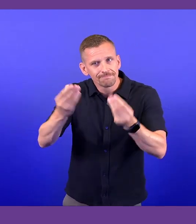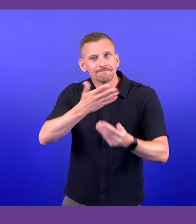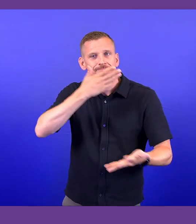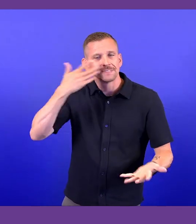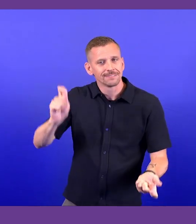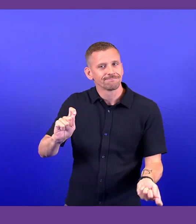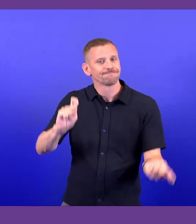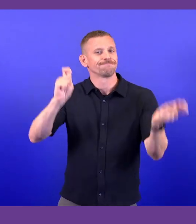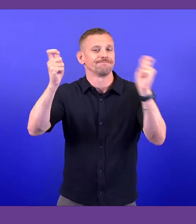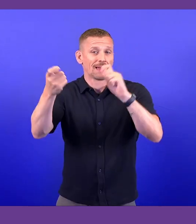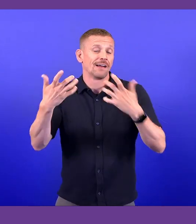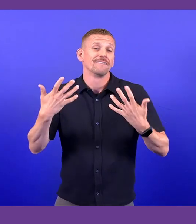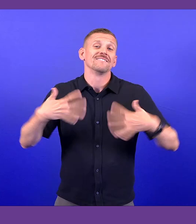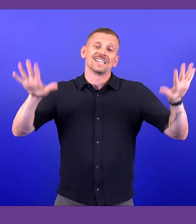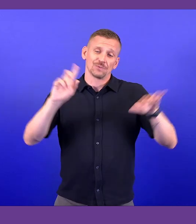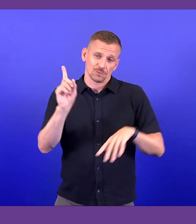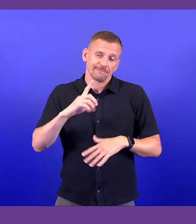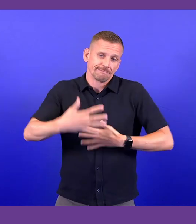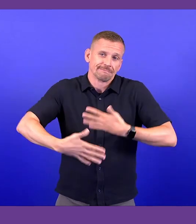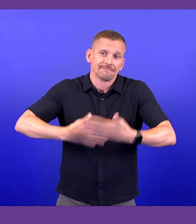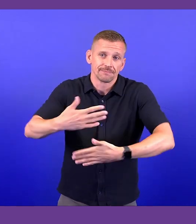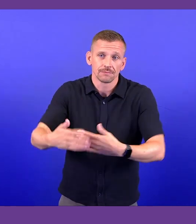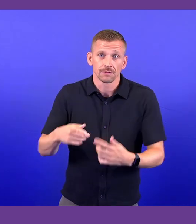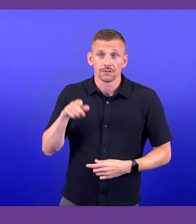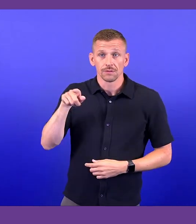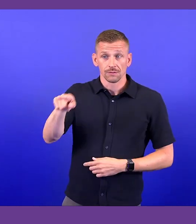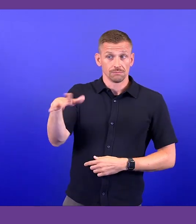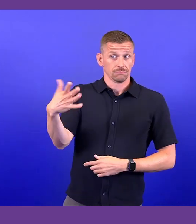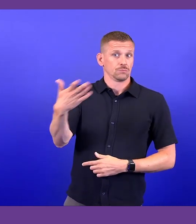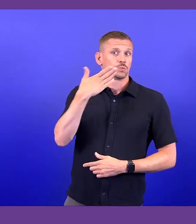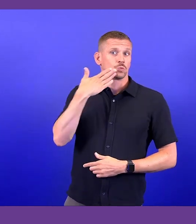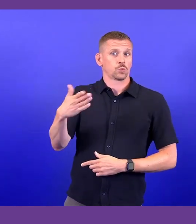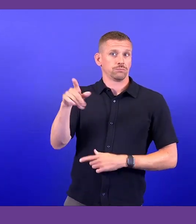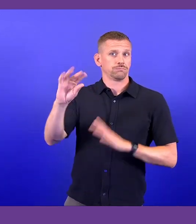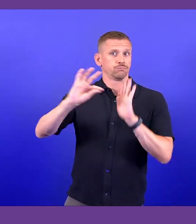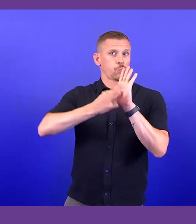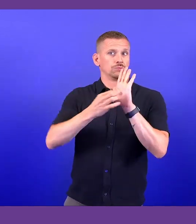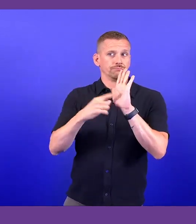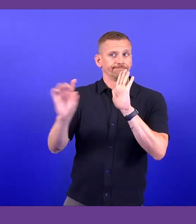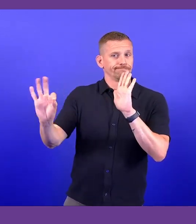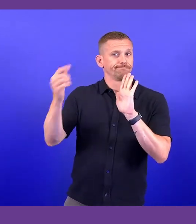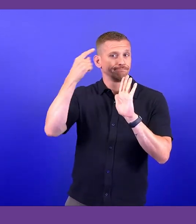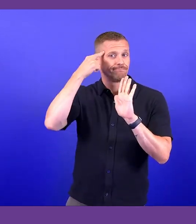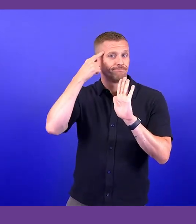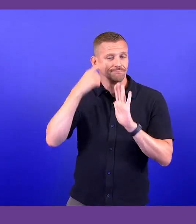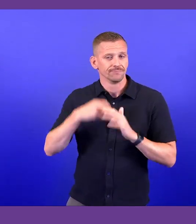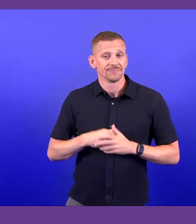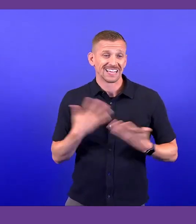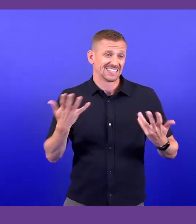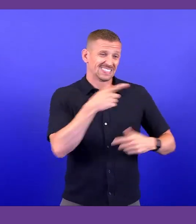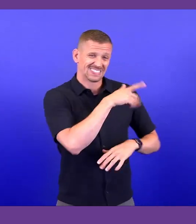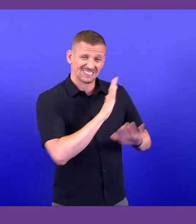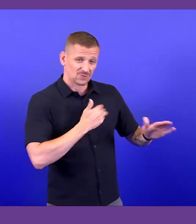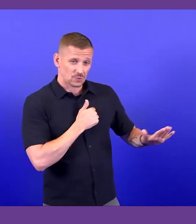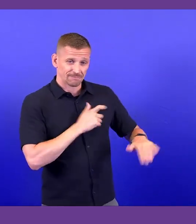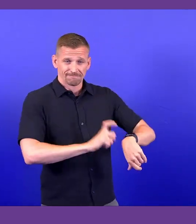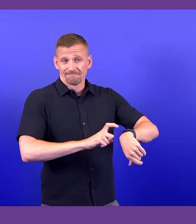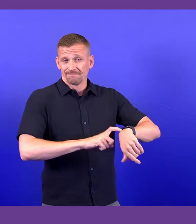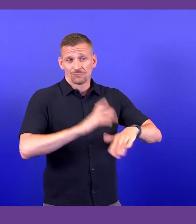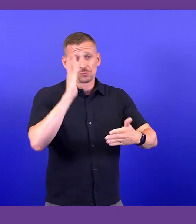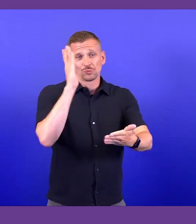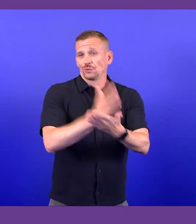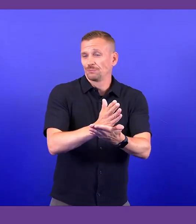up that conversation again, because that's a really important point. We're out of time. Thank you all so much. Thank you to my excellent panel. Do